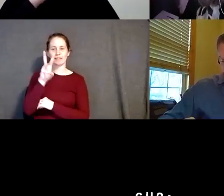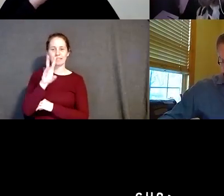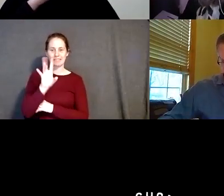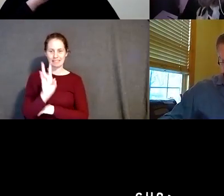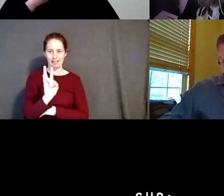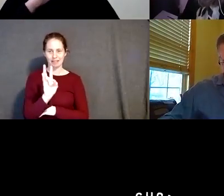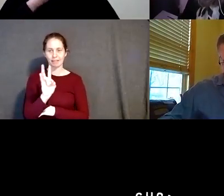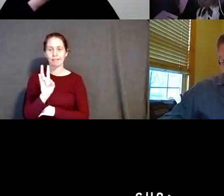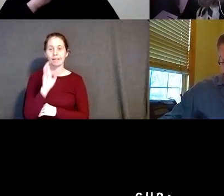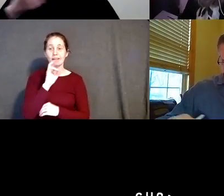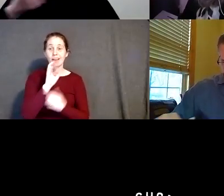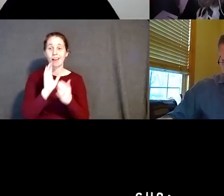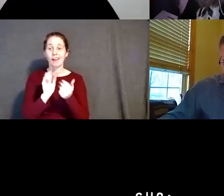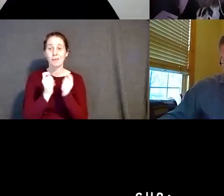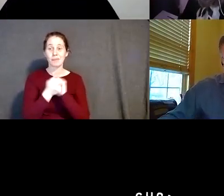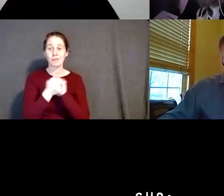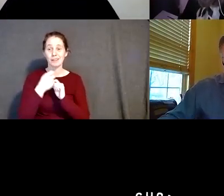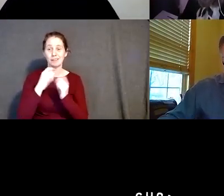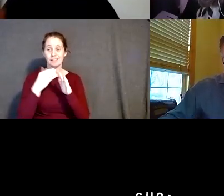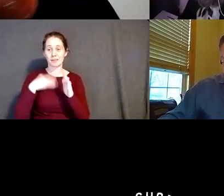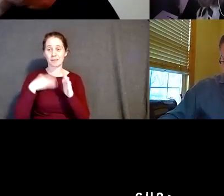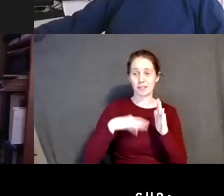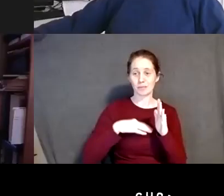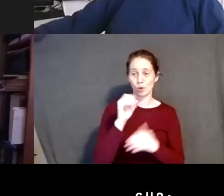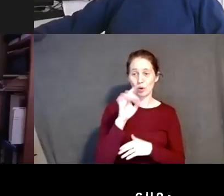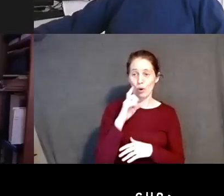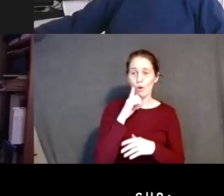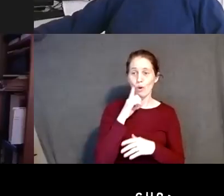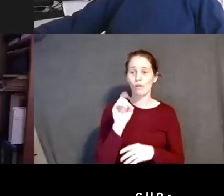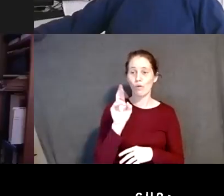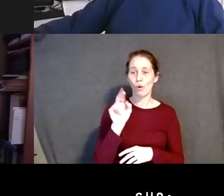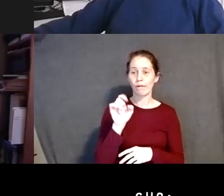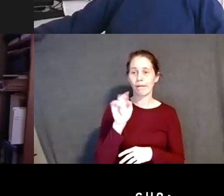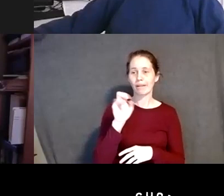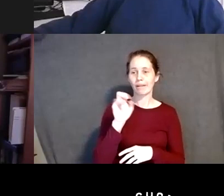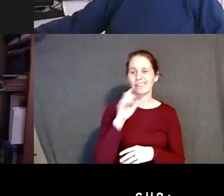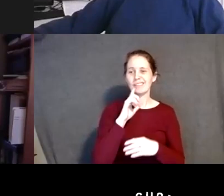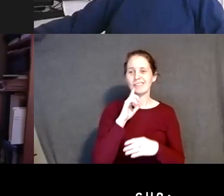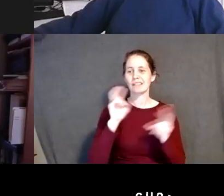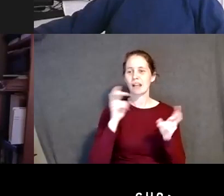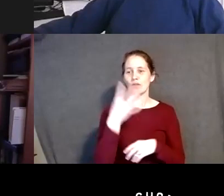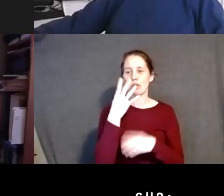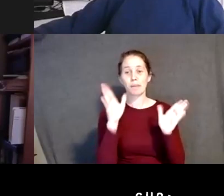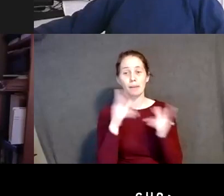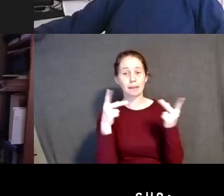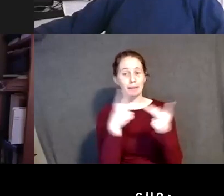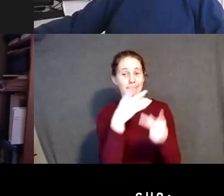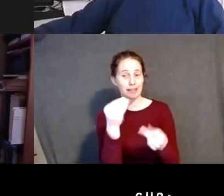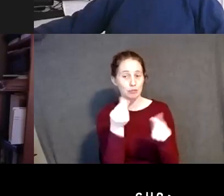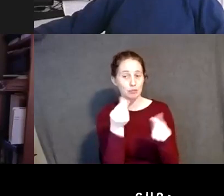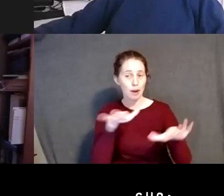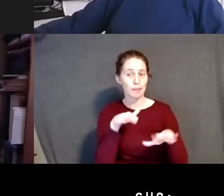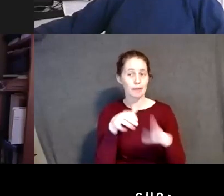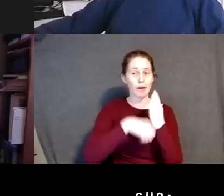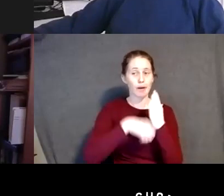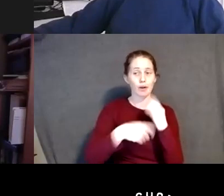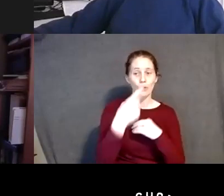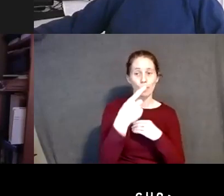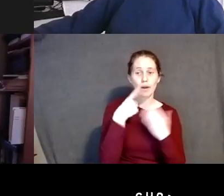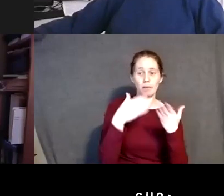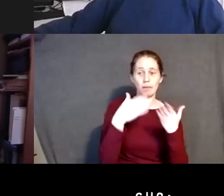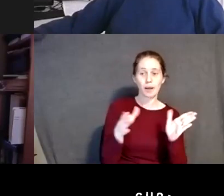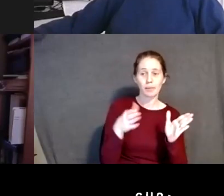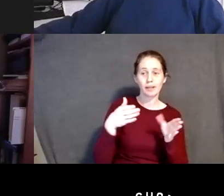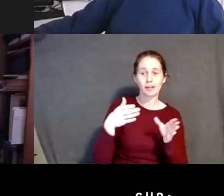City of Pittsburgh Code of Ordinances at Title IV, Public Places and Property, Article 1, Public Right-of-Way,